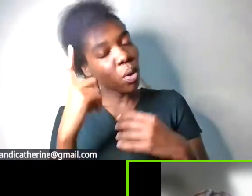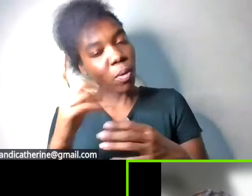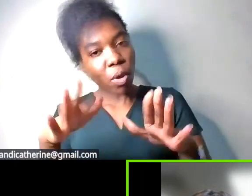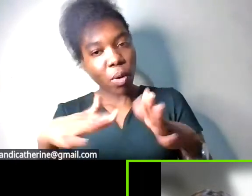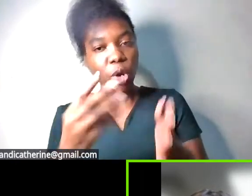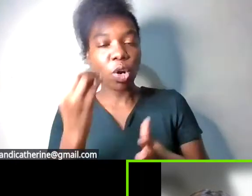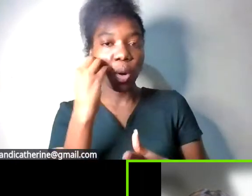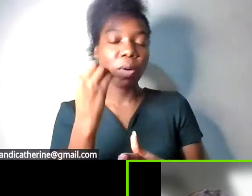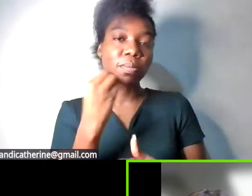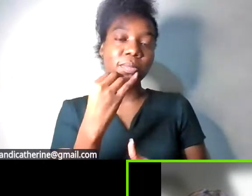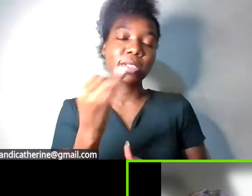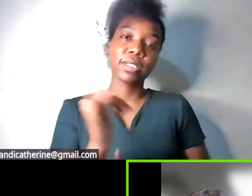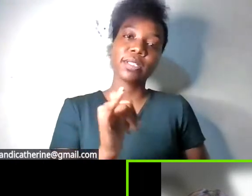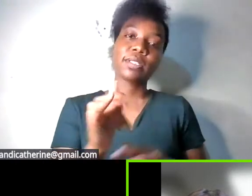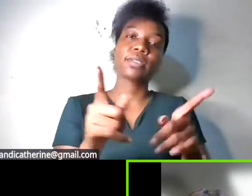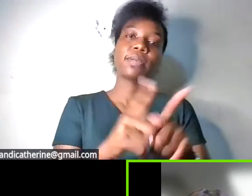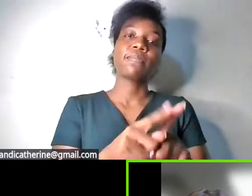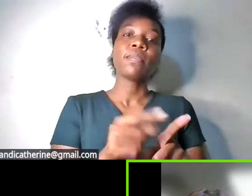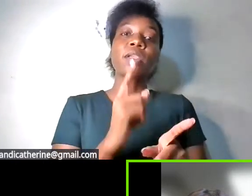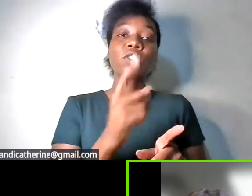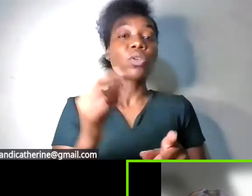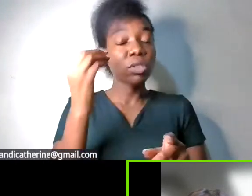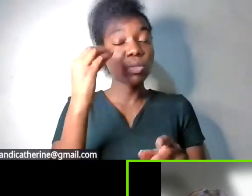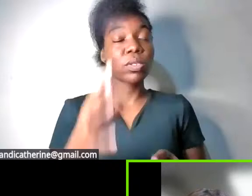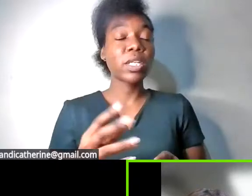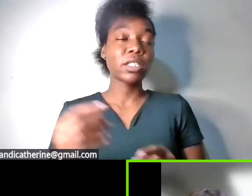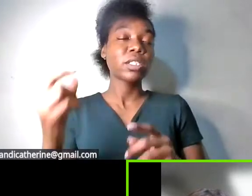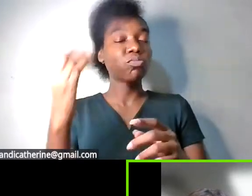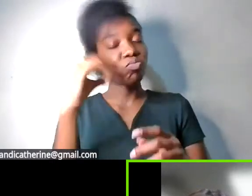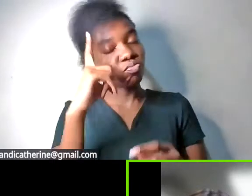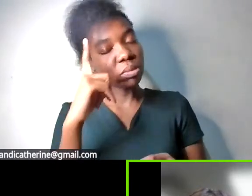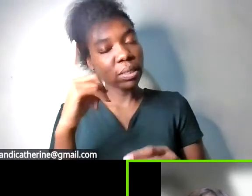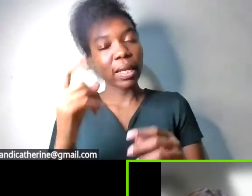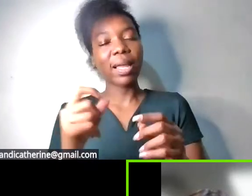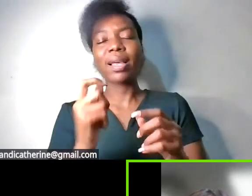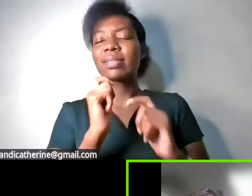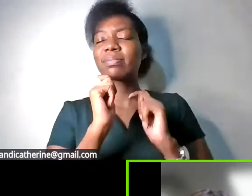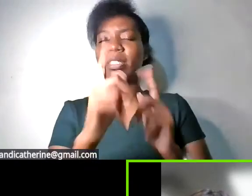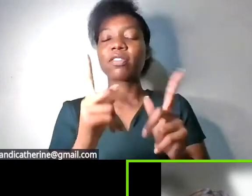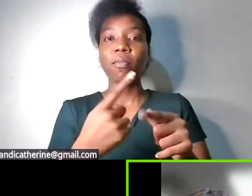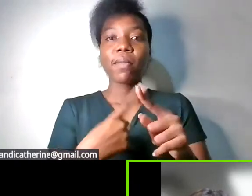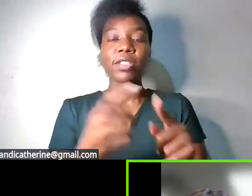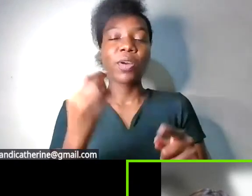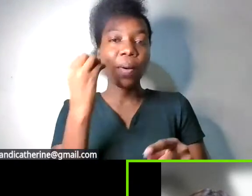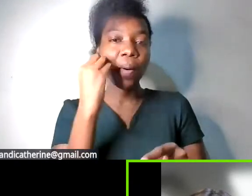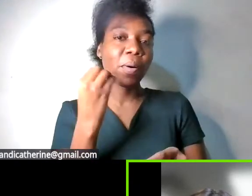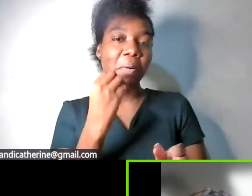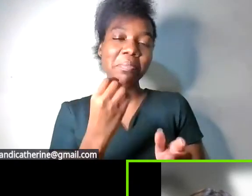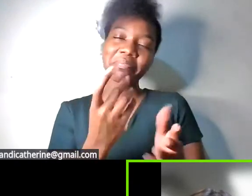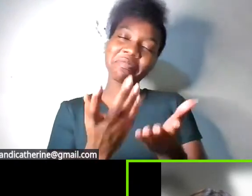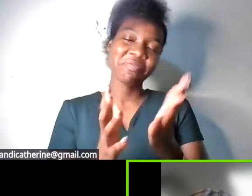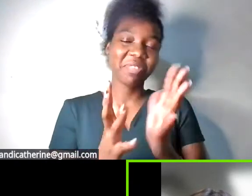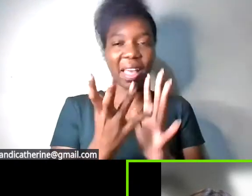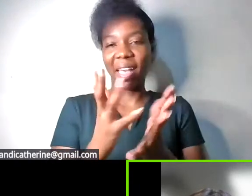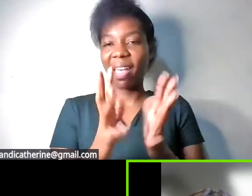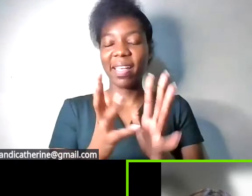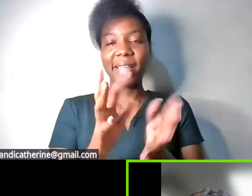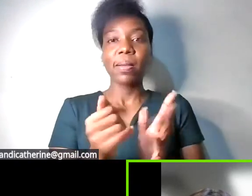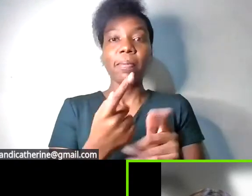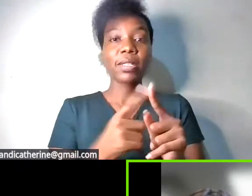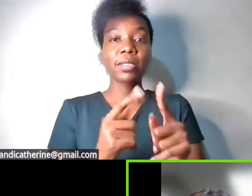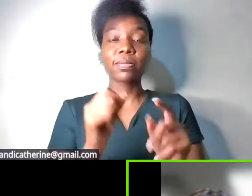student dorms are a little bit more expensive, but again, the homestay option is quite reasonable and we assign them a family here in Canada as